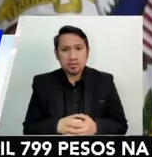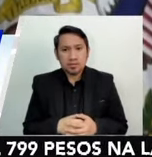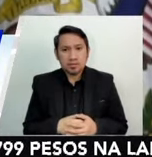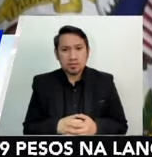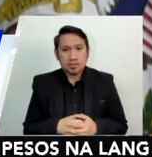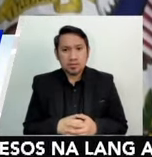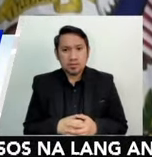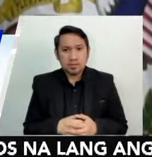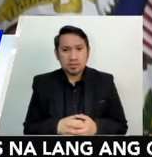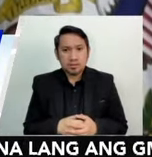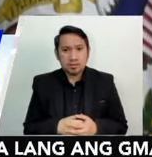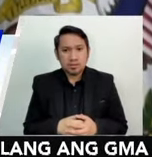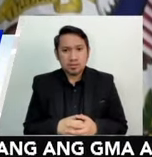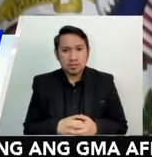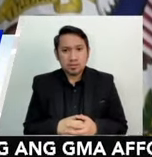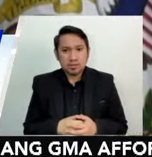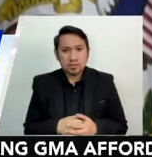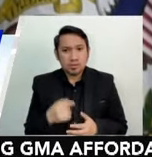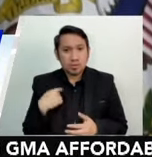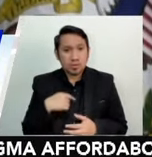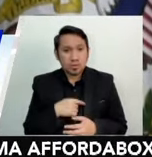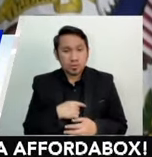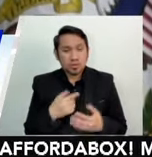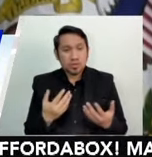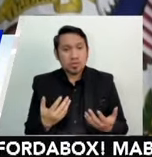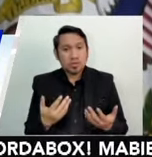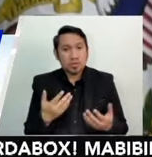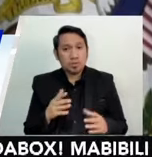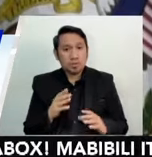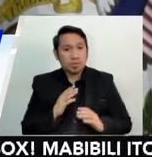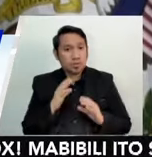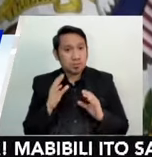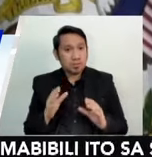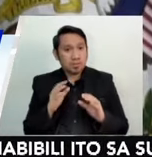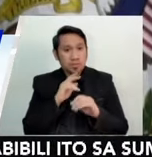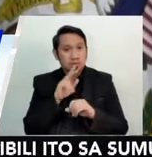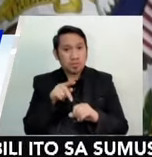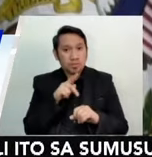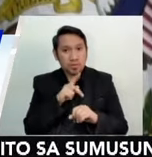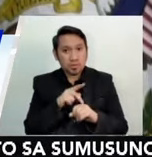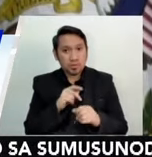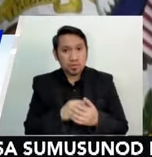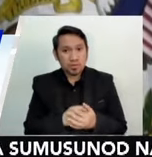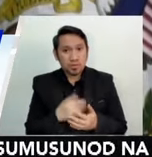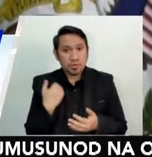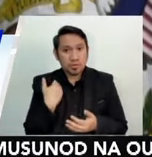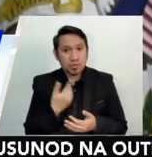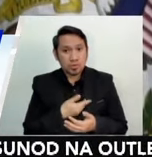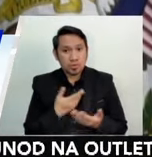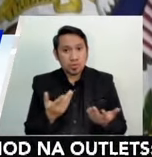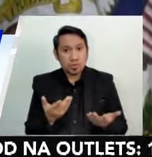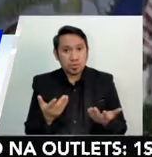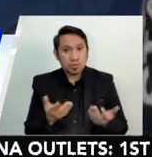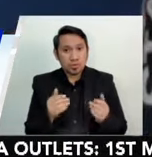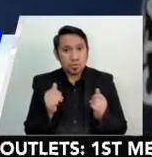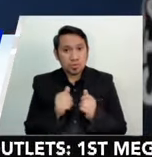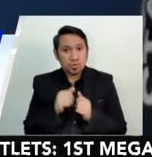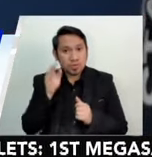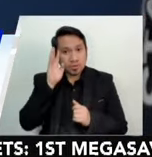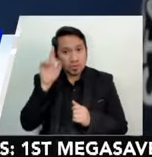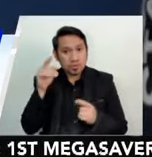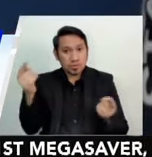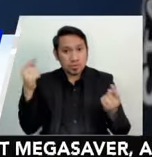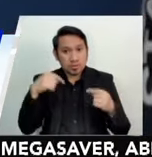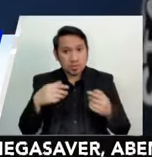We stand strongly by our alliance commitments to the Philippines, and that is one of the things we will be talking to President Marcos about when he is in town. Of